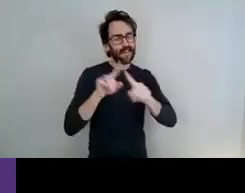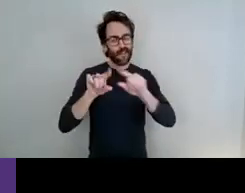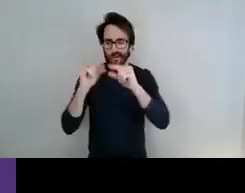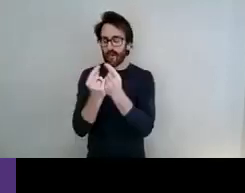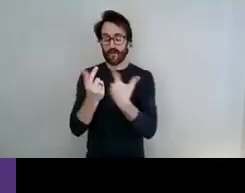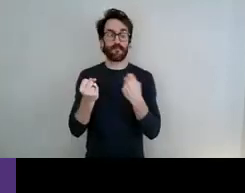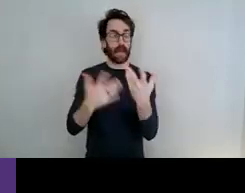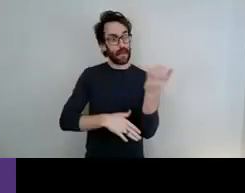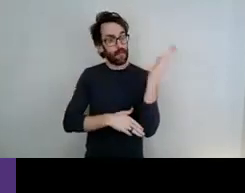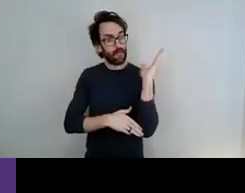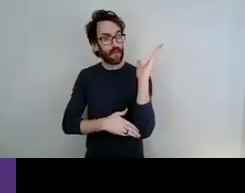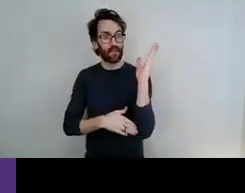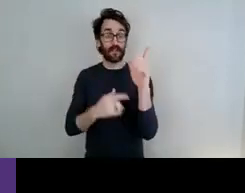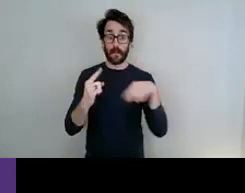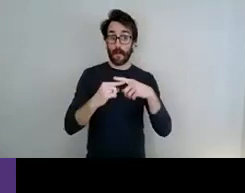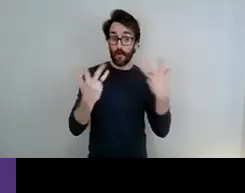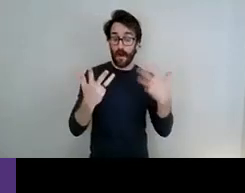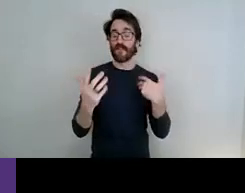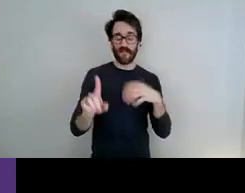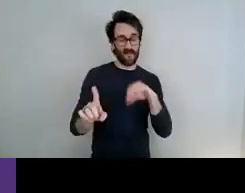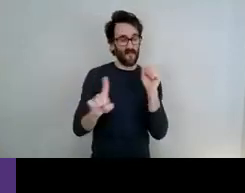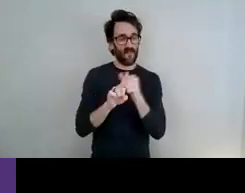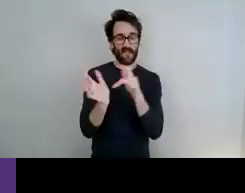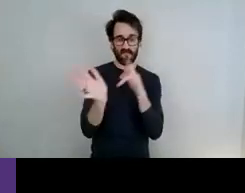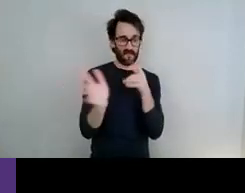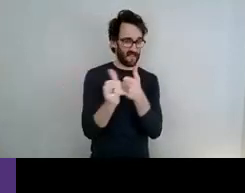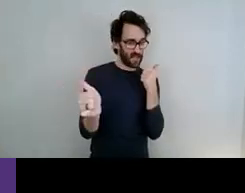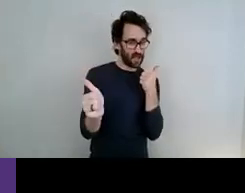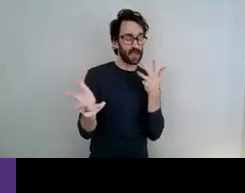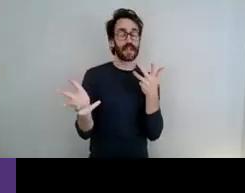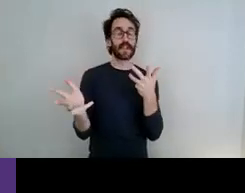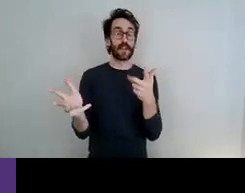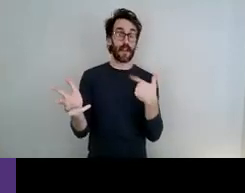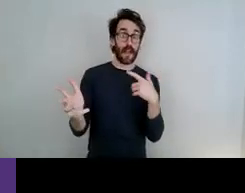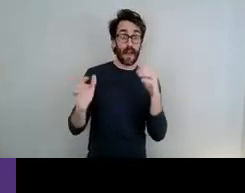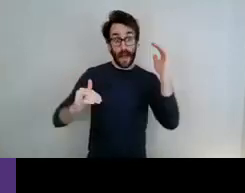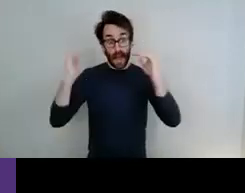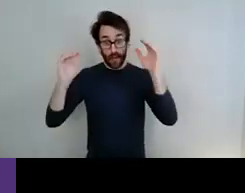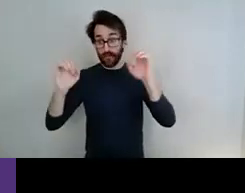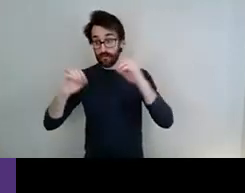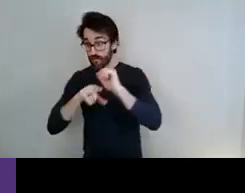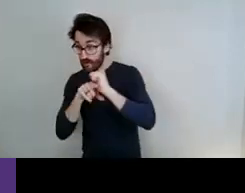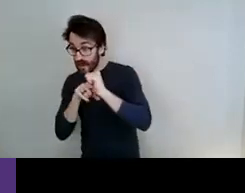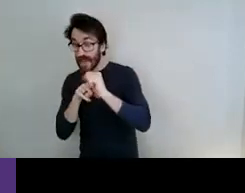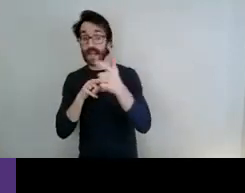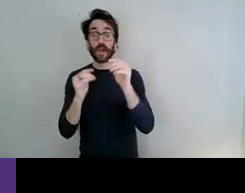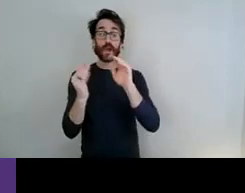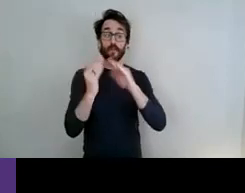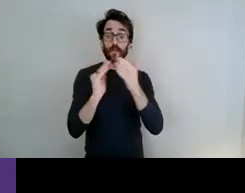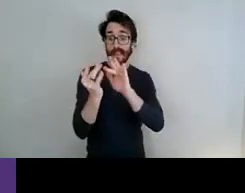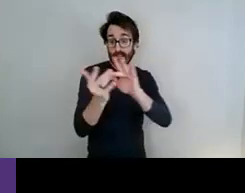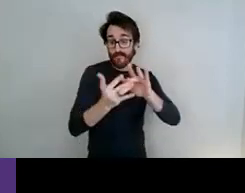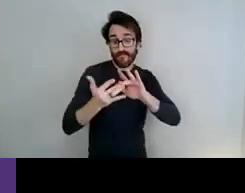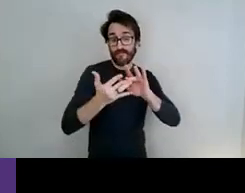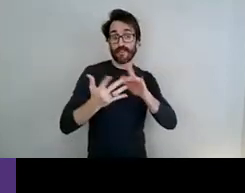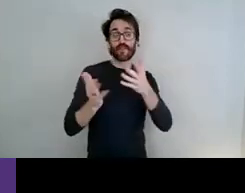fraud prevention. Her financial expertise include adult training, resource development, and community outreach. And she